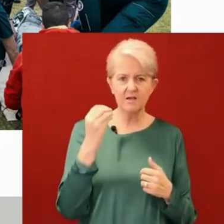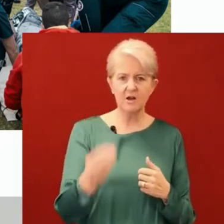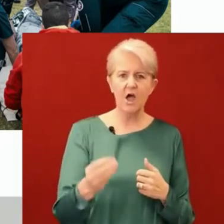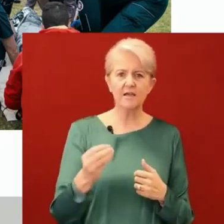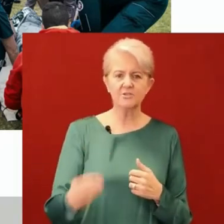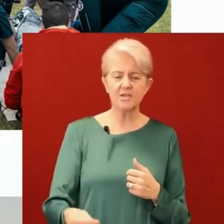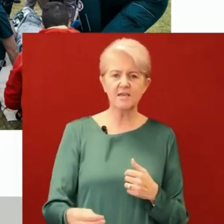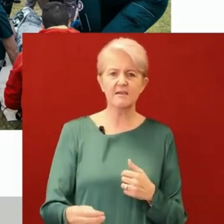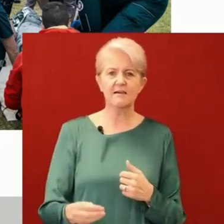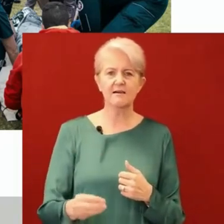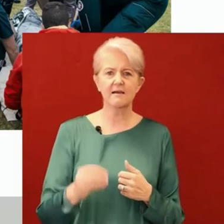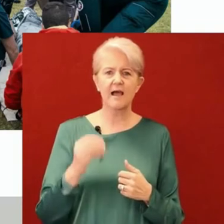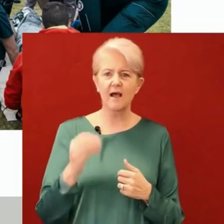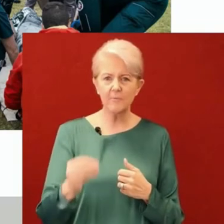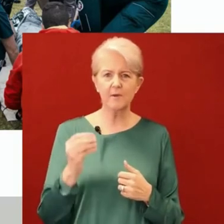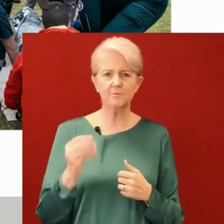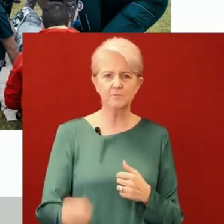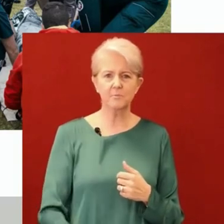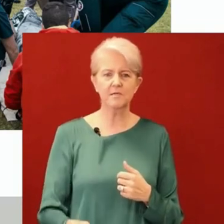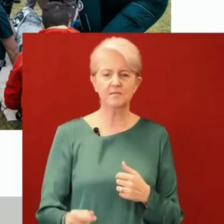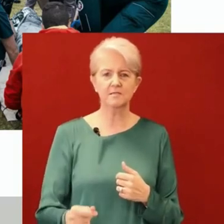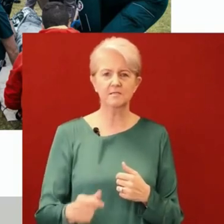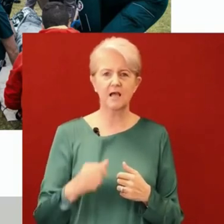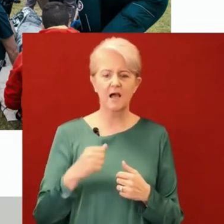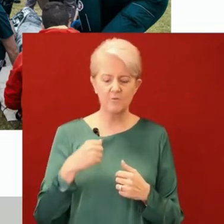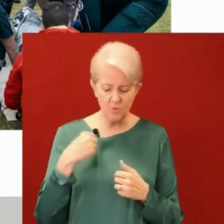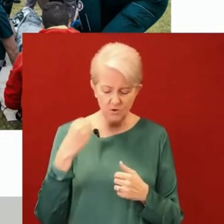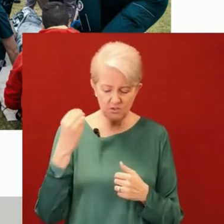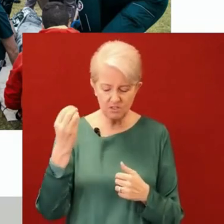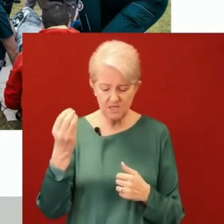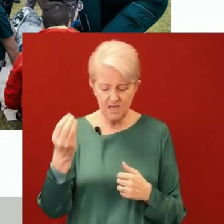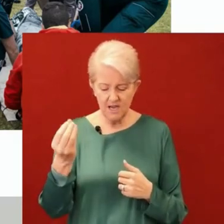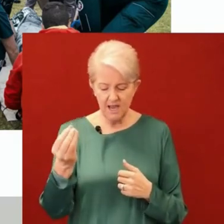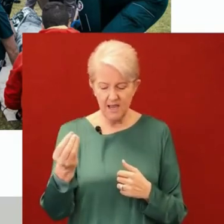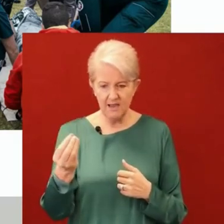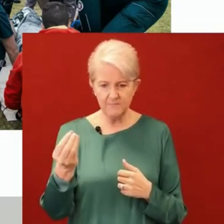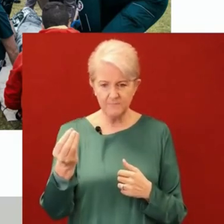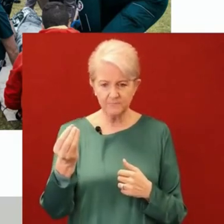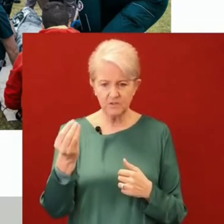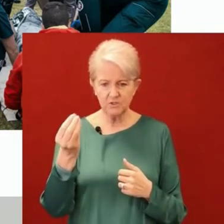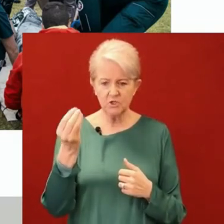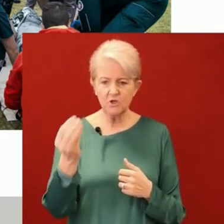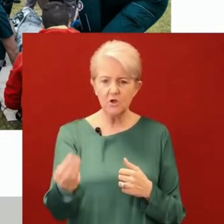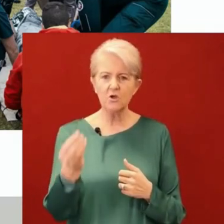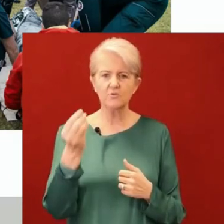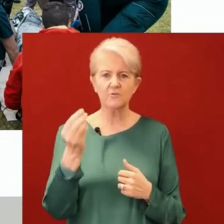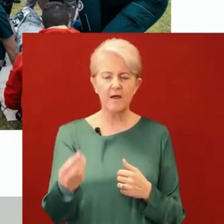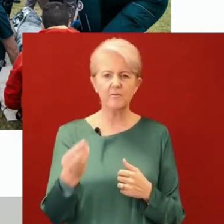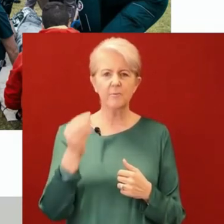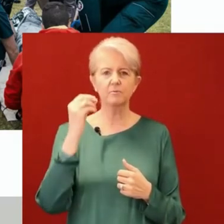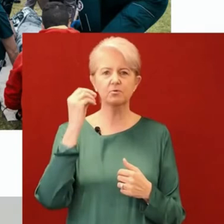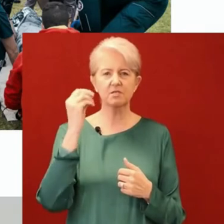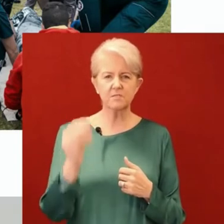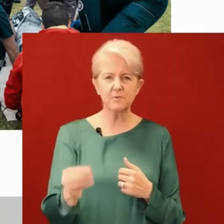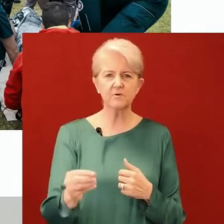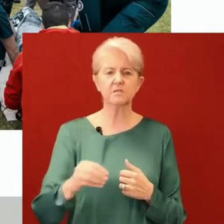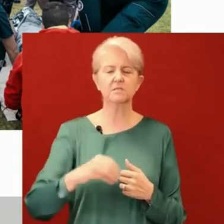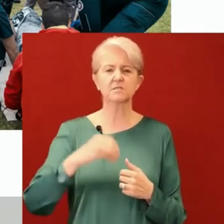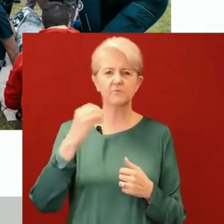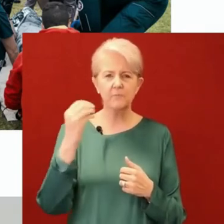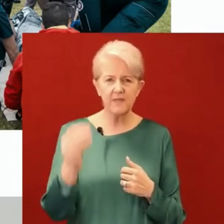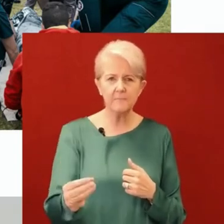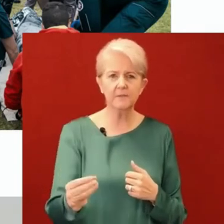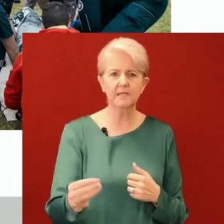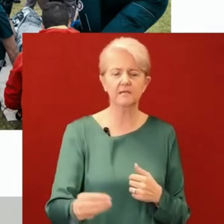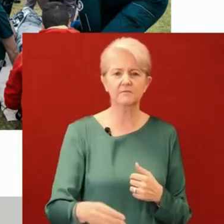I like to hear other people's opinions. I want to learn from other people's